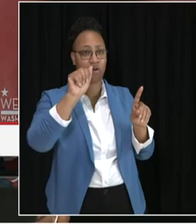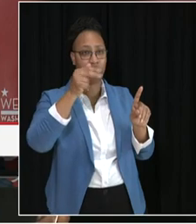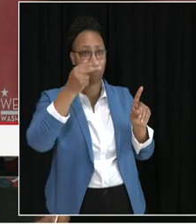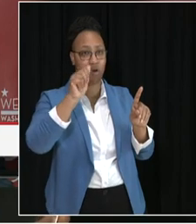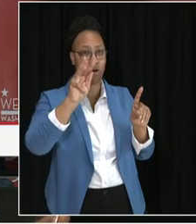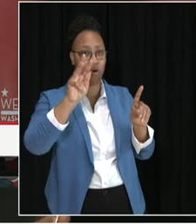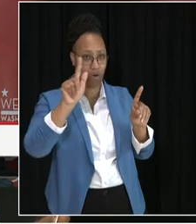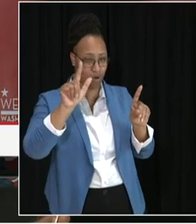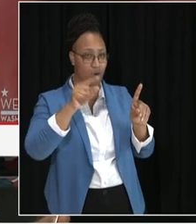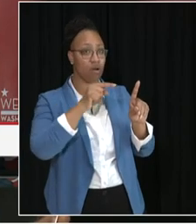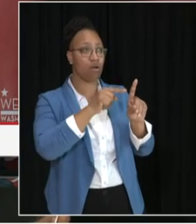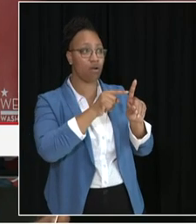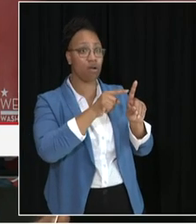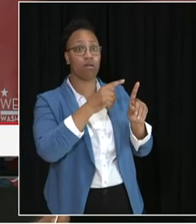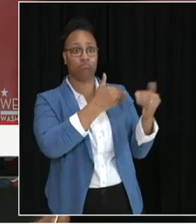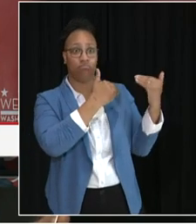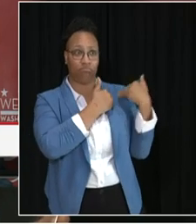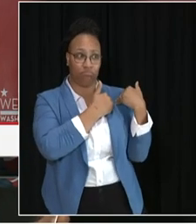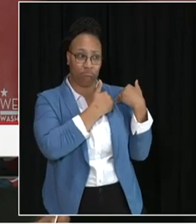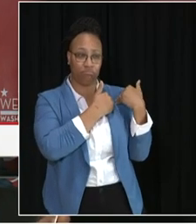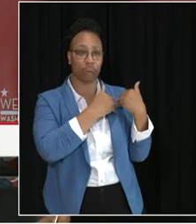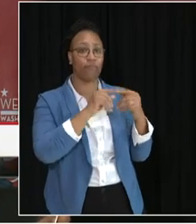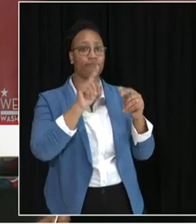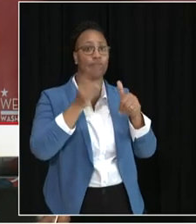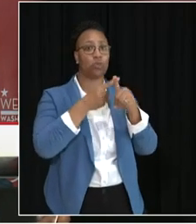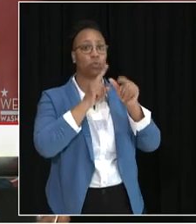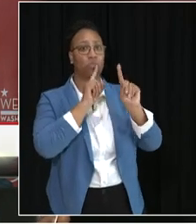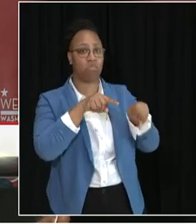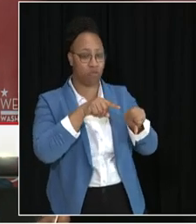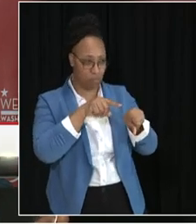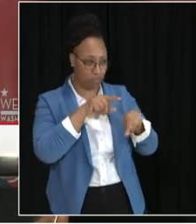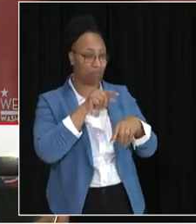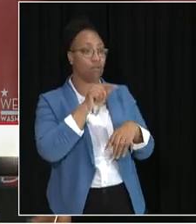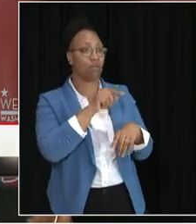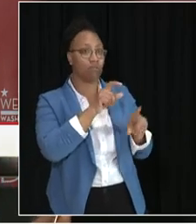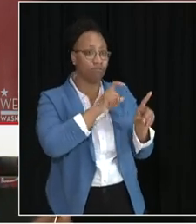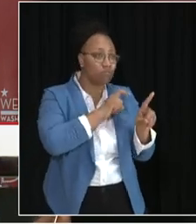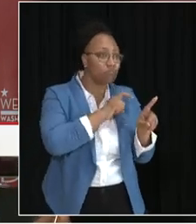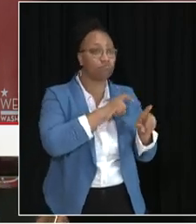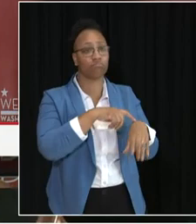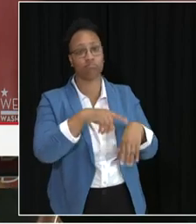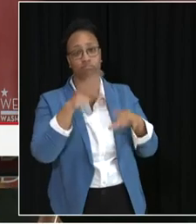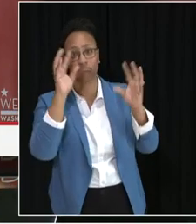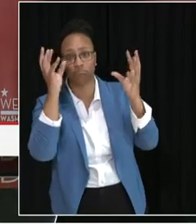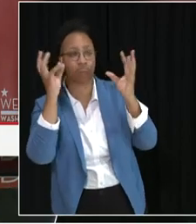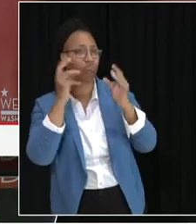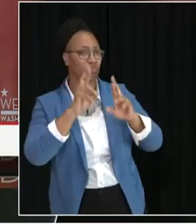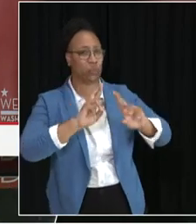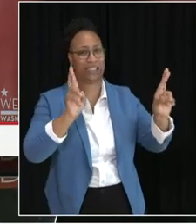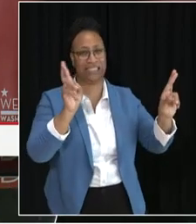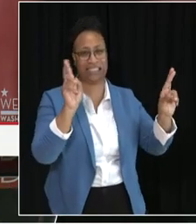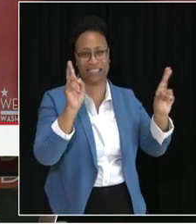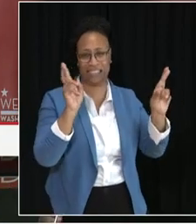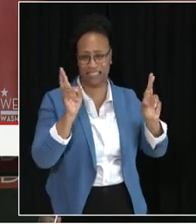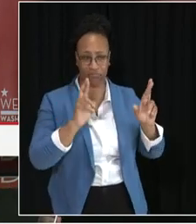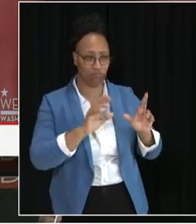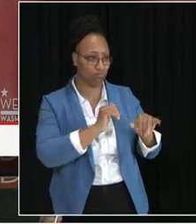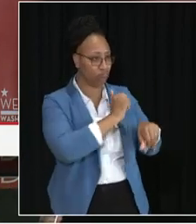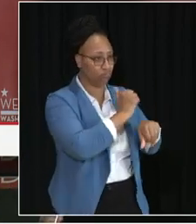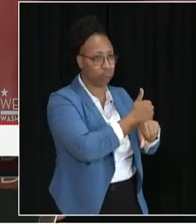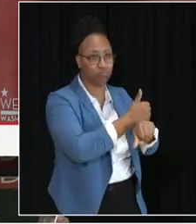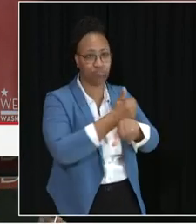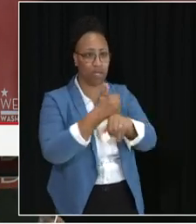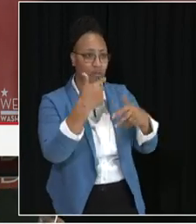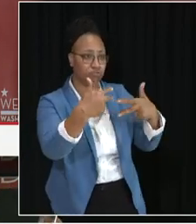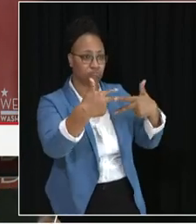the Capitol, of course, on standby in case there was fire suppression needed,